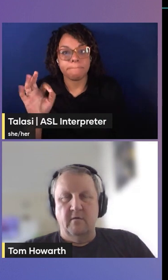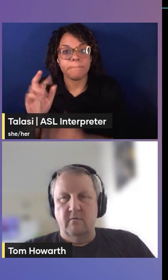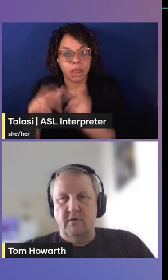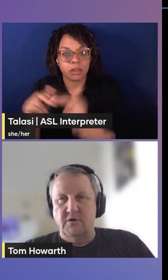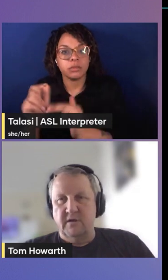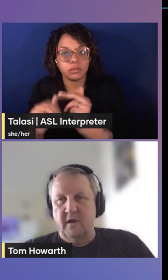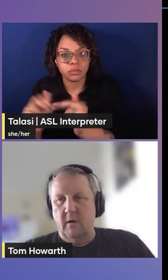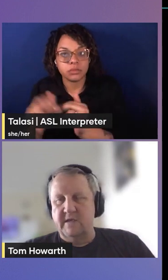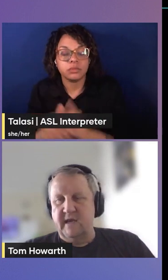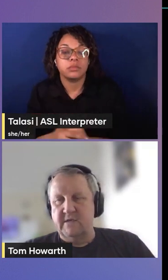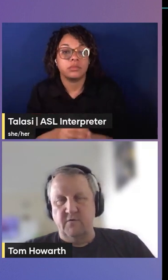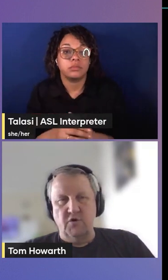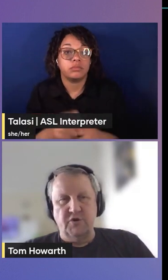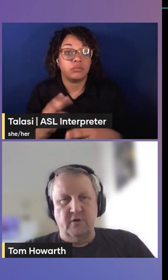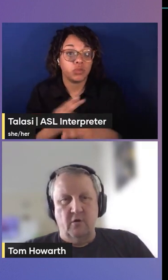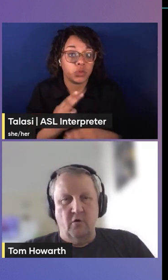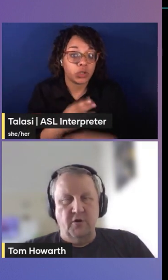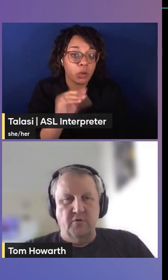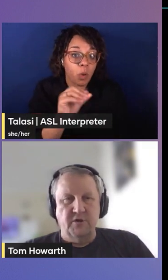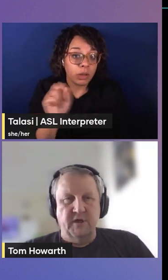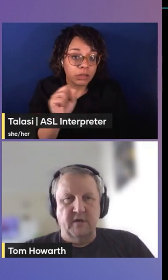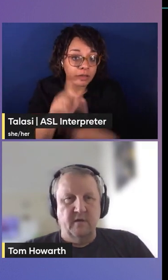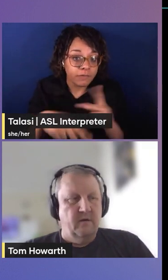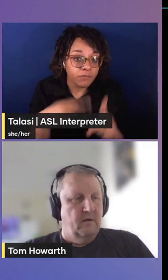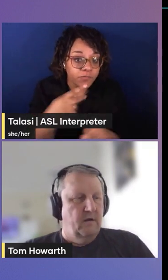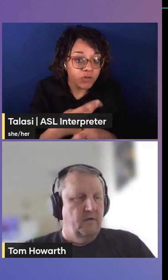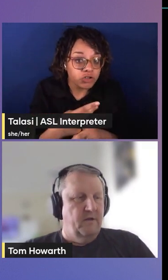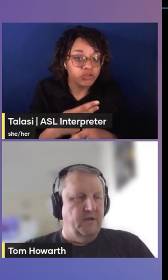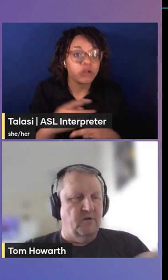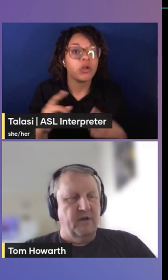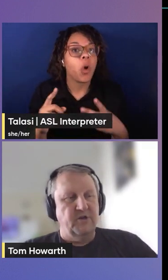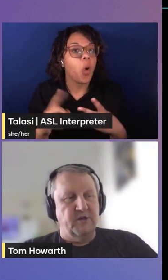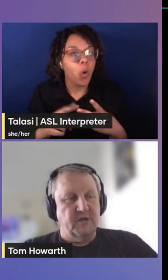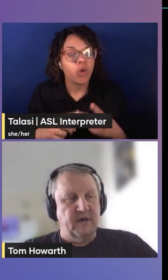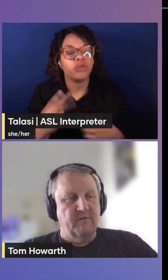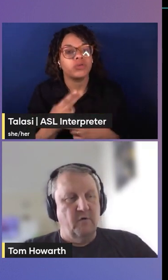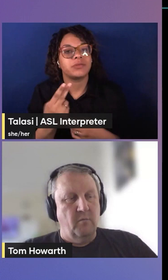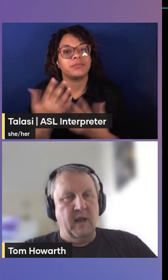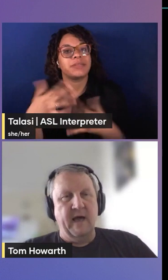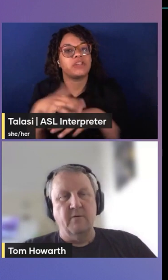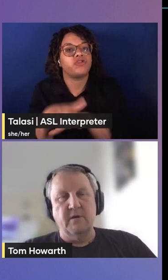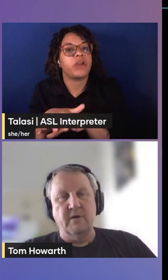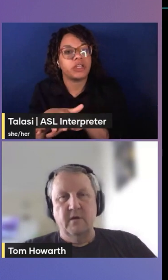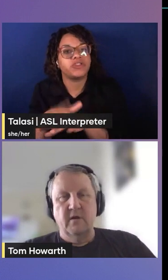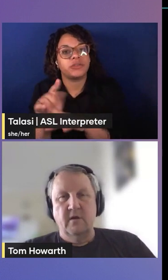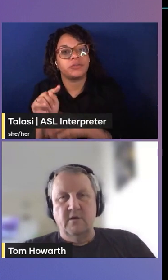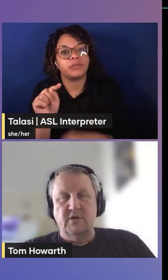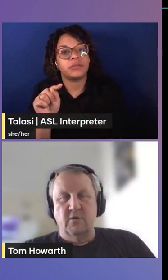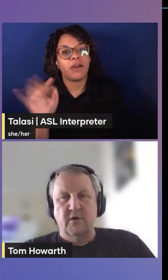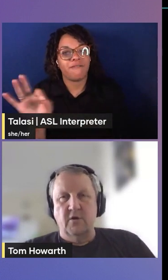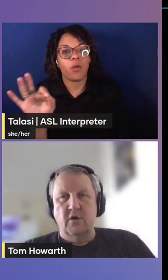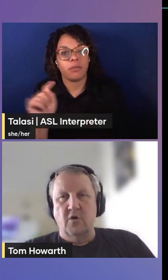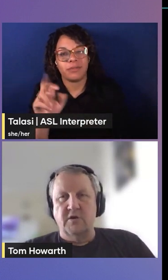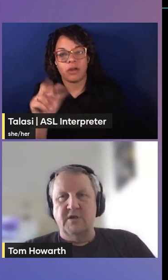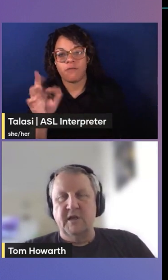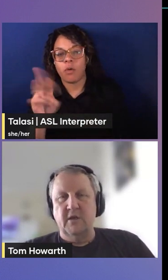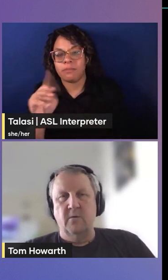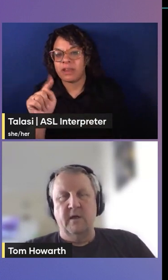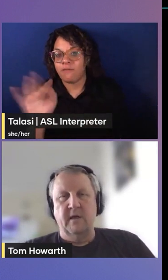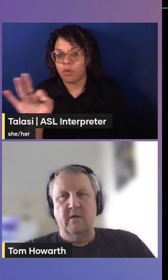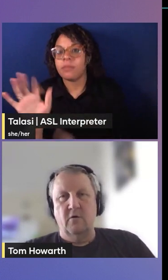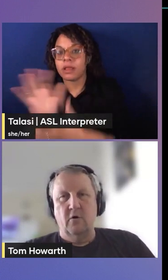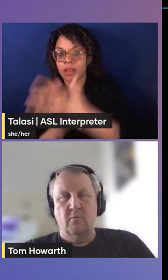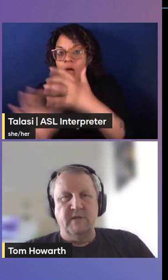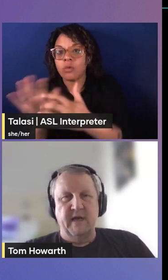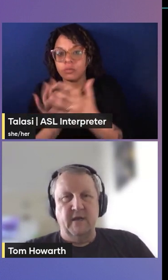either using the OSS version or using the integration into Terraform Cloud, so that you can